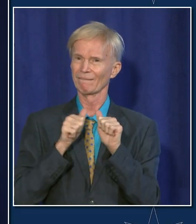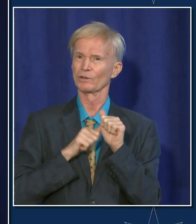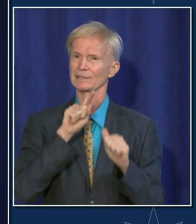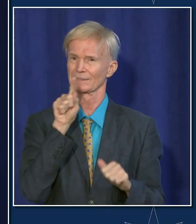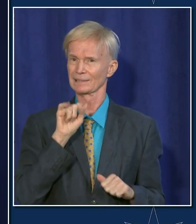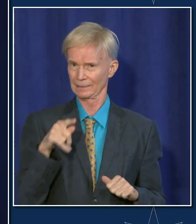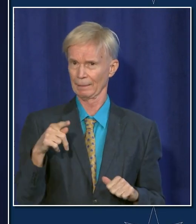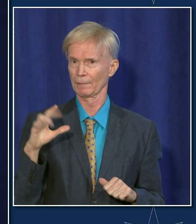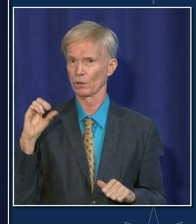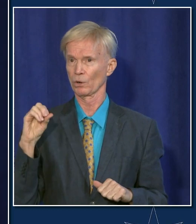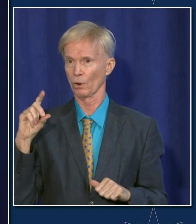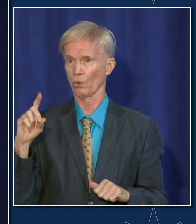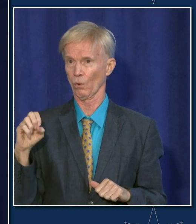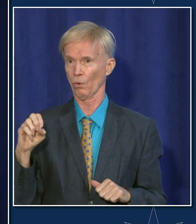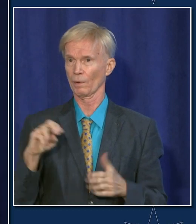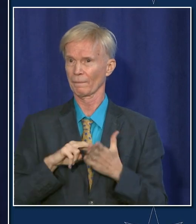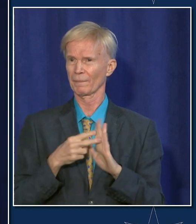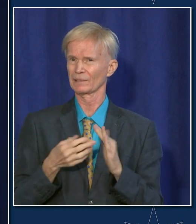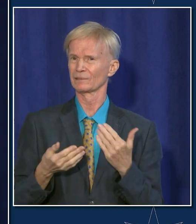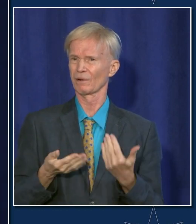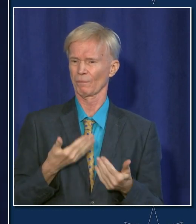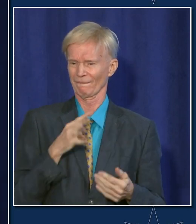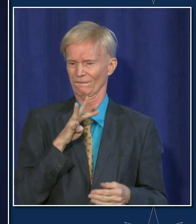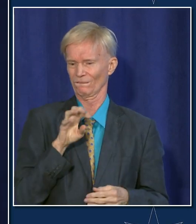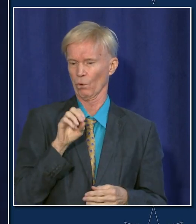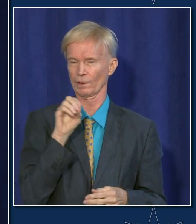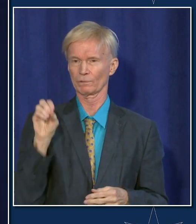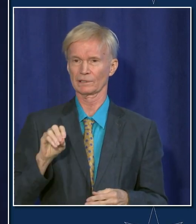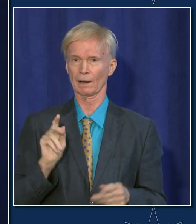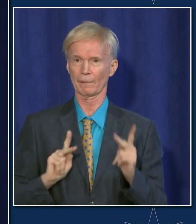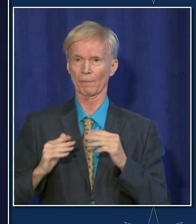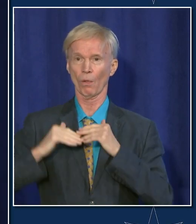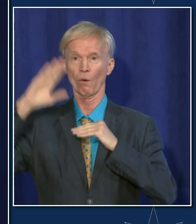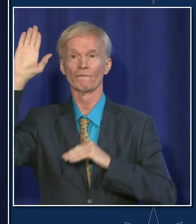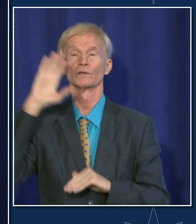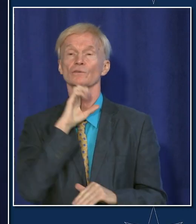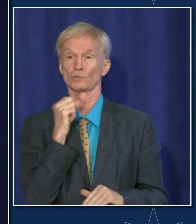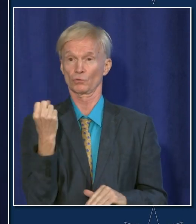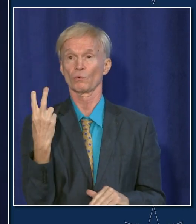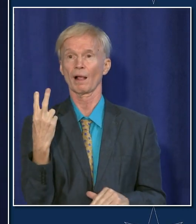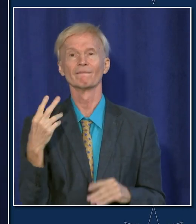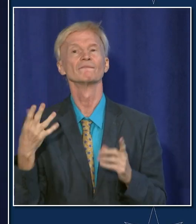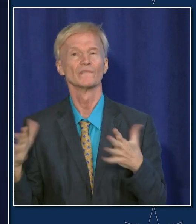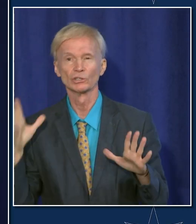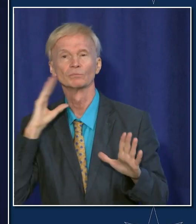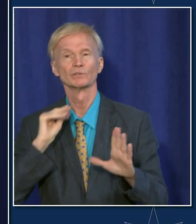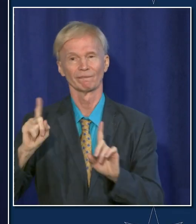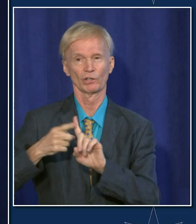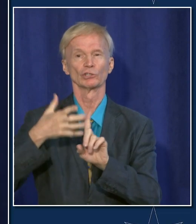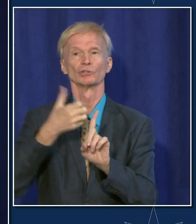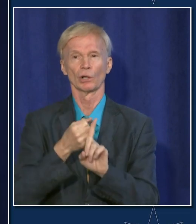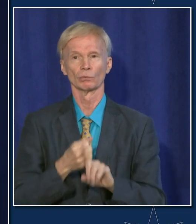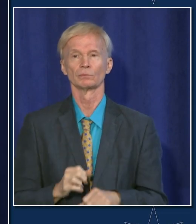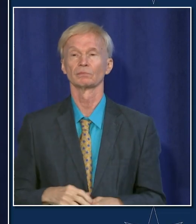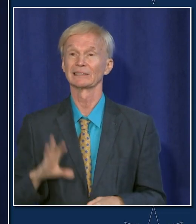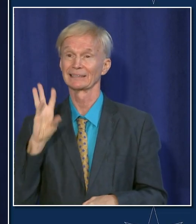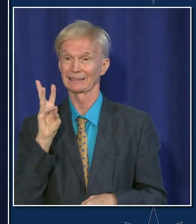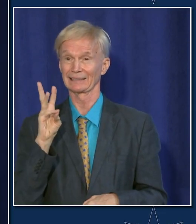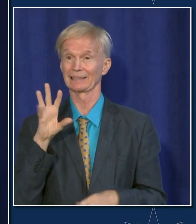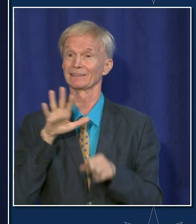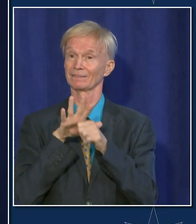least 40% of eligible Chicagoans over the age of 12 have had at least that first dose. We've got 6 zip